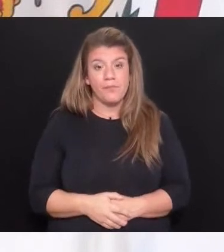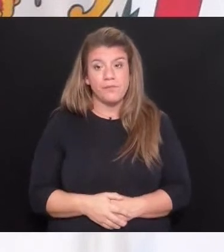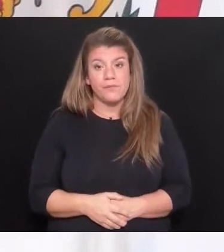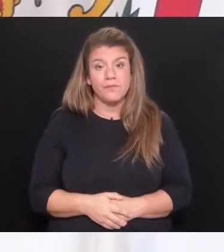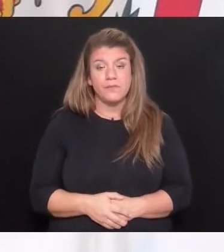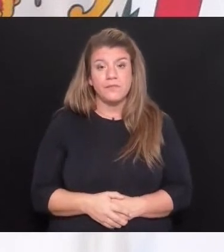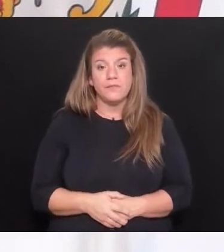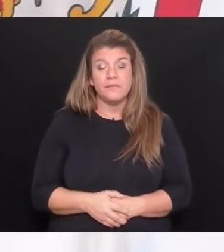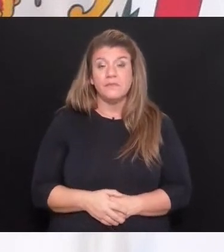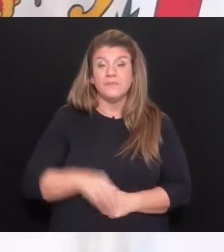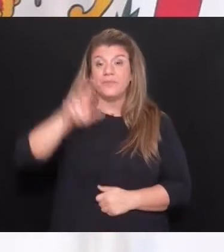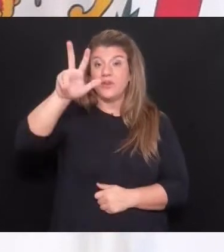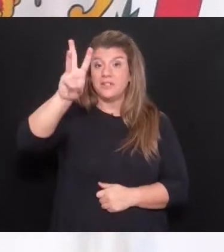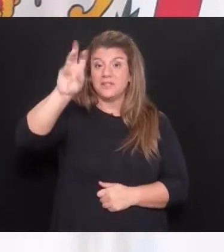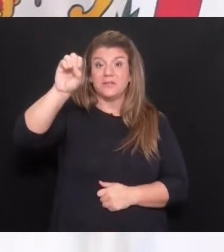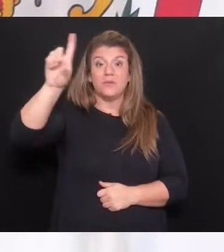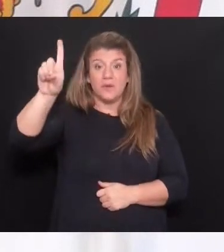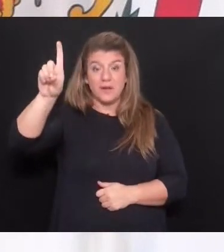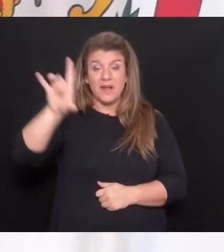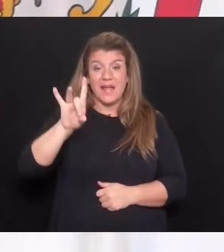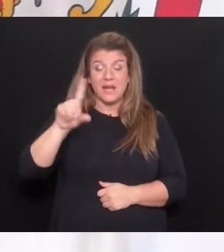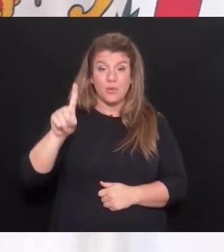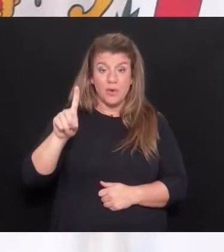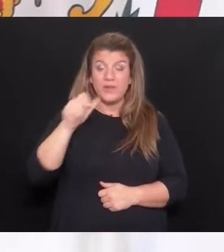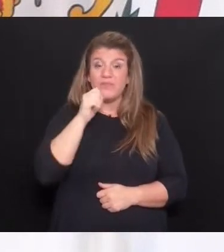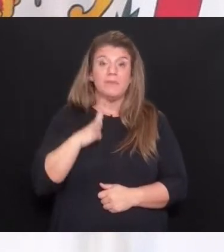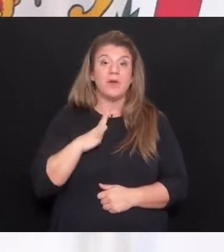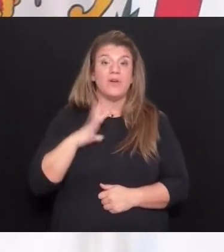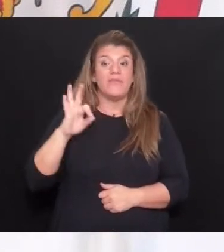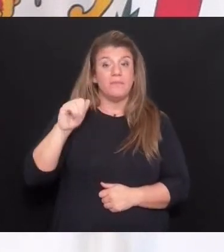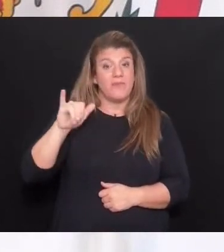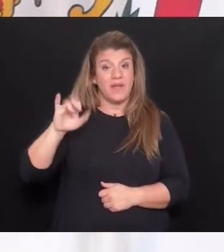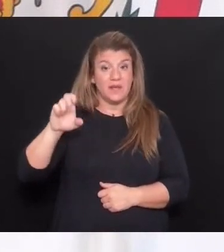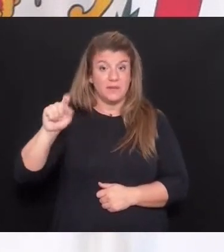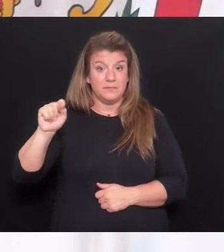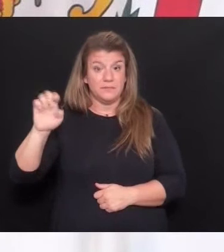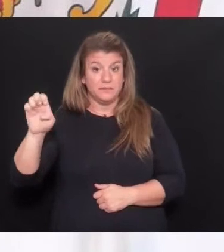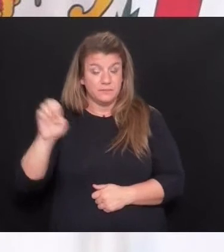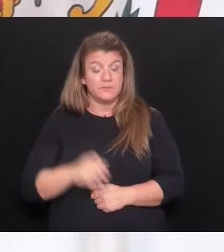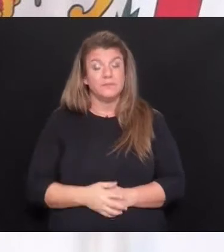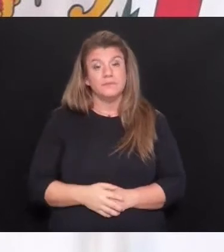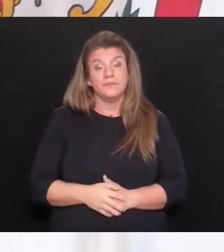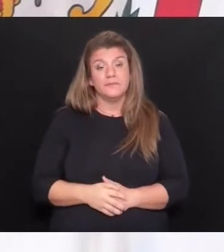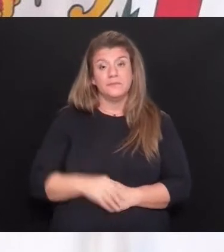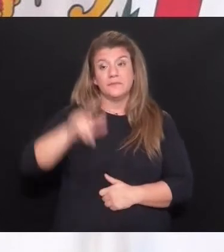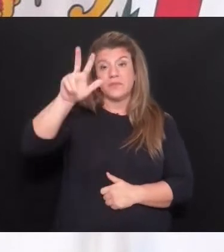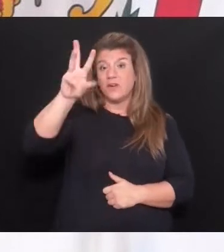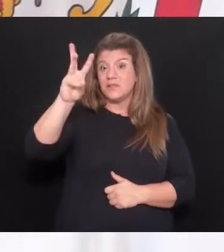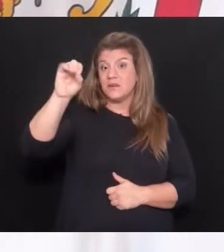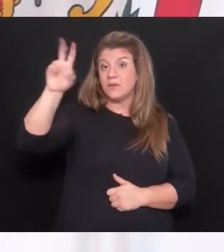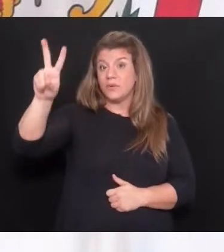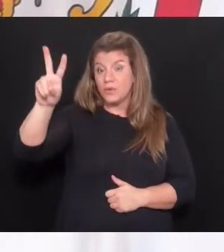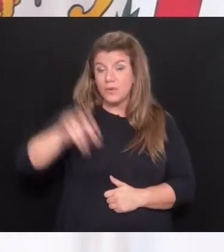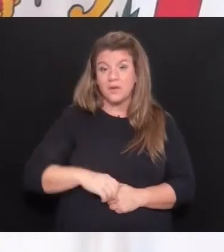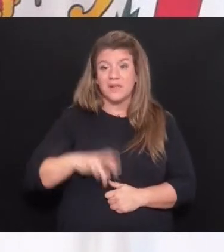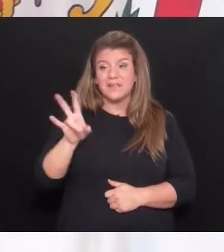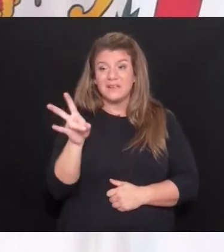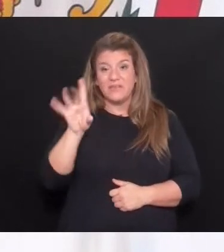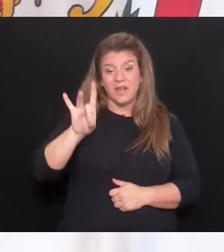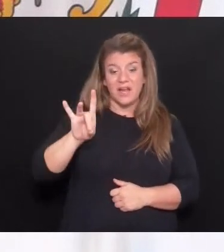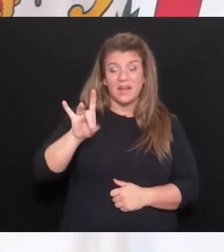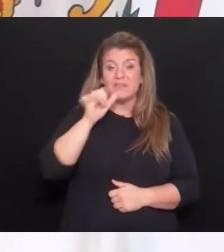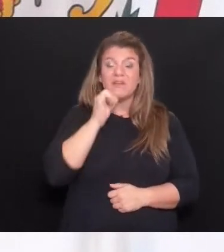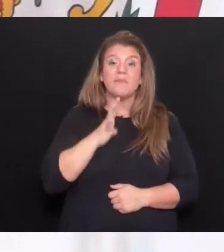The 3,601st death, an 81-year-old female from Fayette County. The 3,602nd death, a